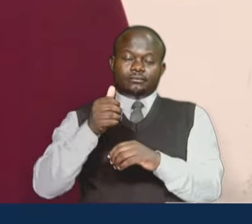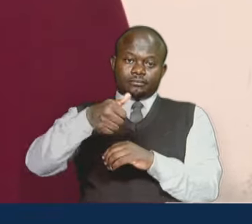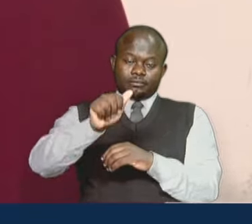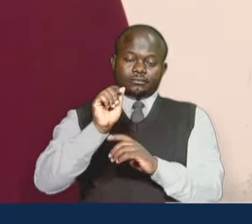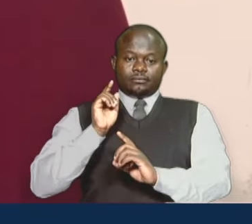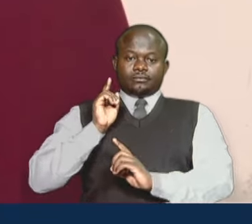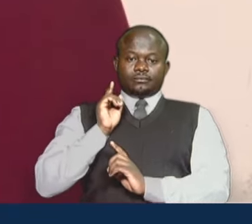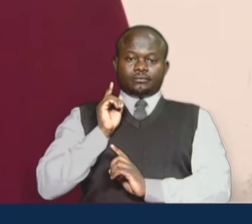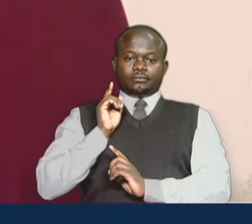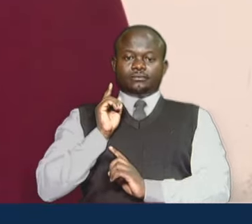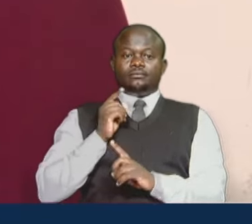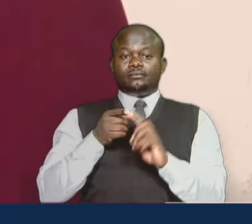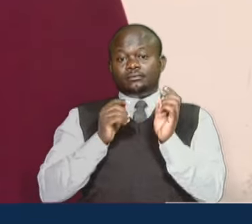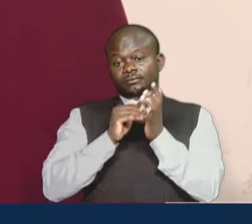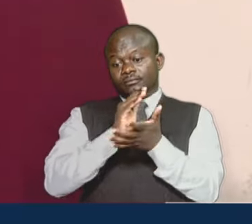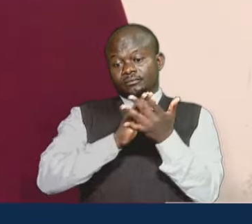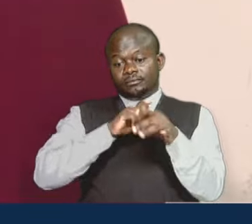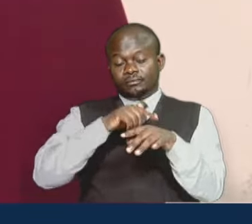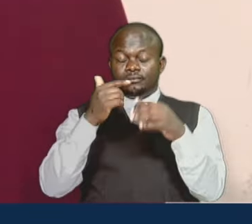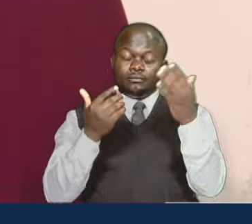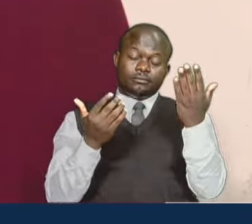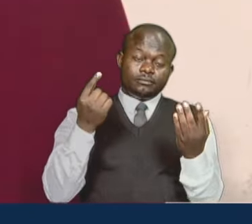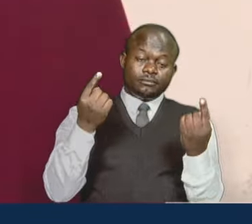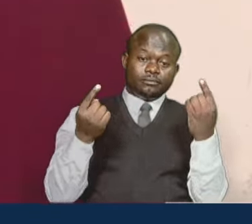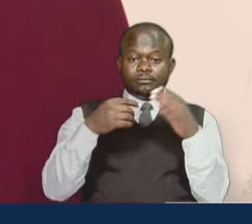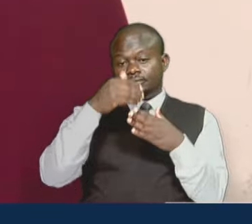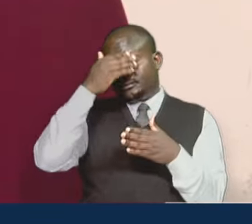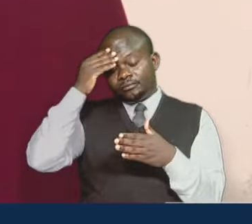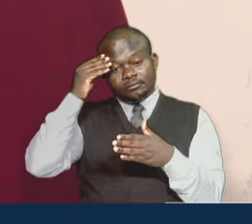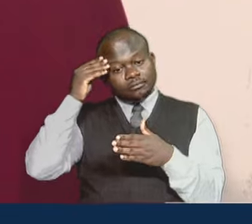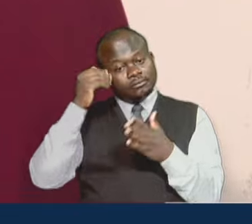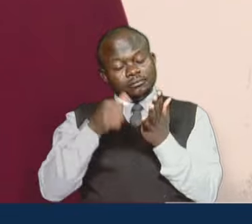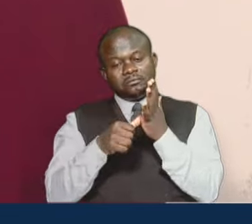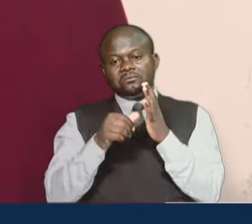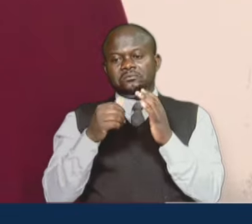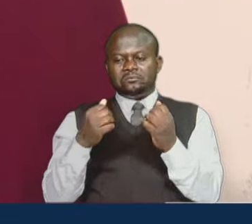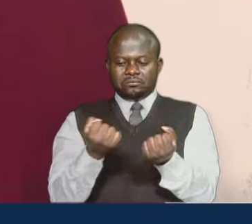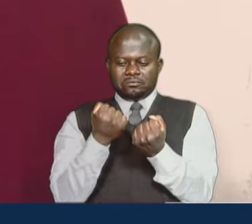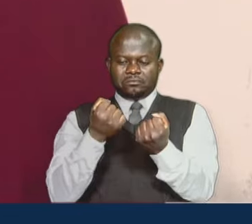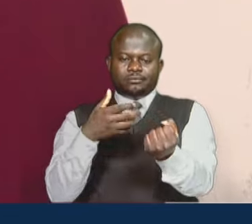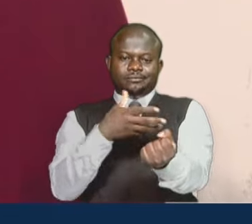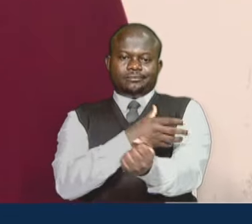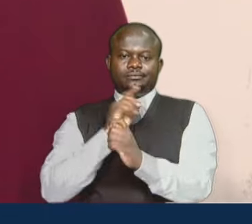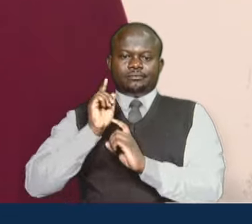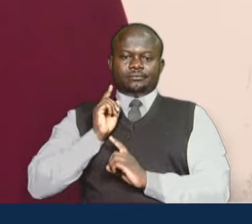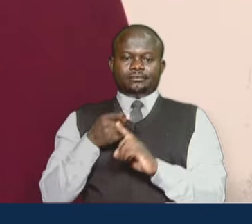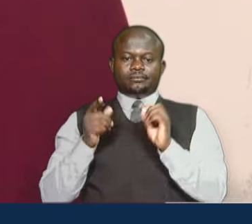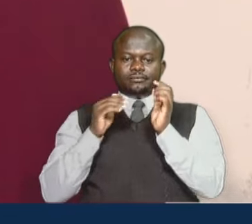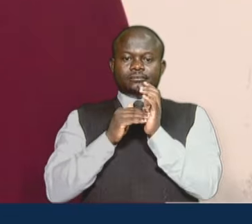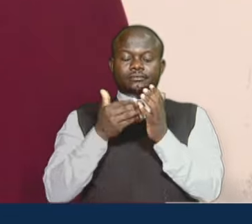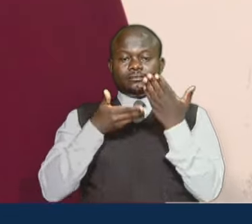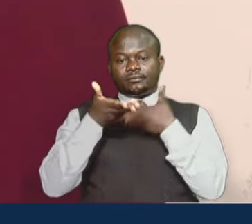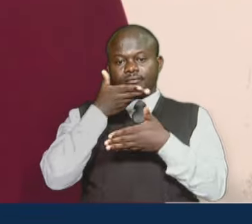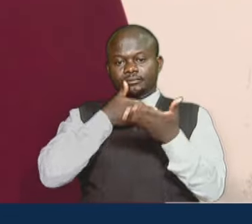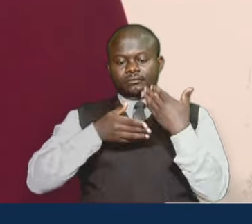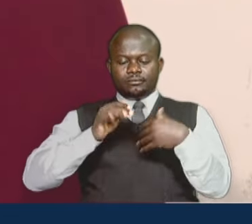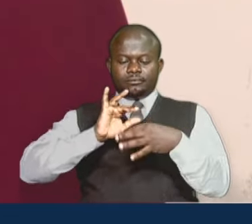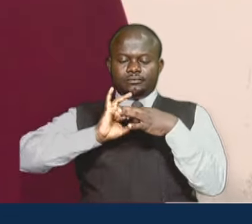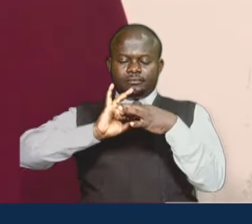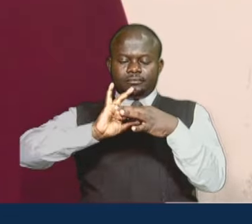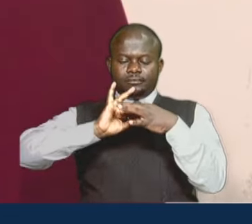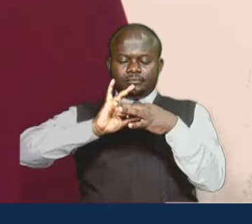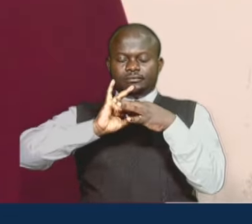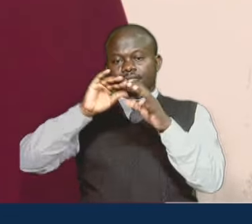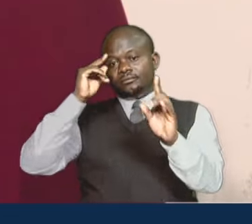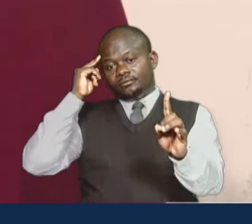k'umutekano usanga rimwe na rimwe kirengagiza ibibazo by'ingutu by'umutekano. Twanaganiriye ku bufatanye